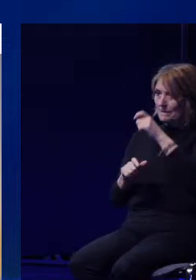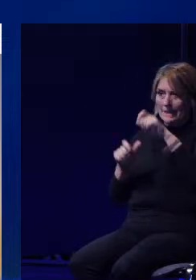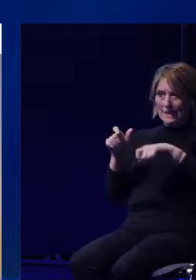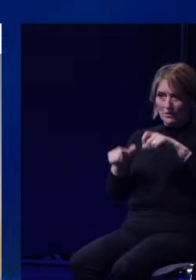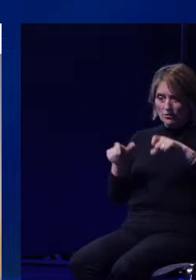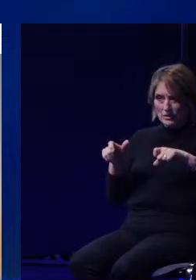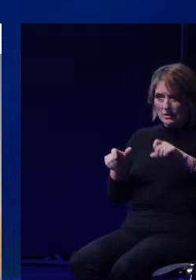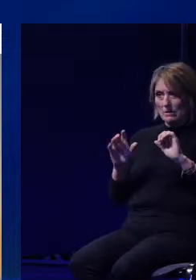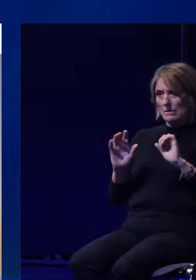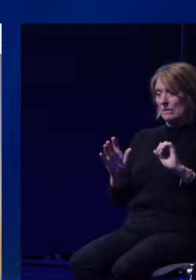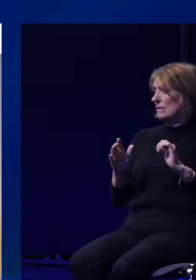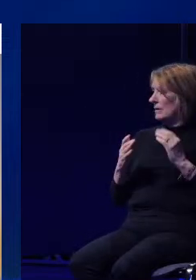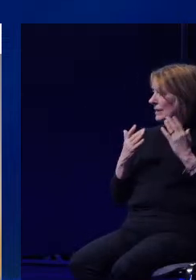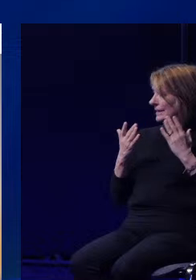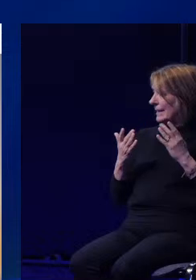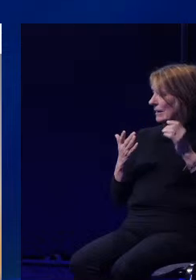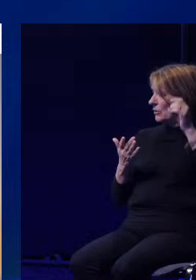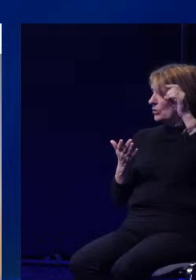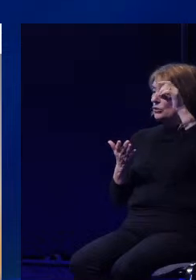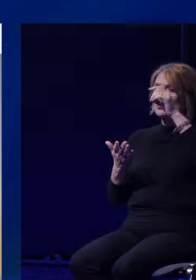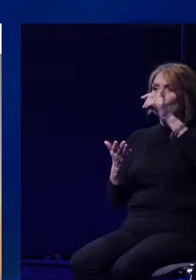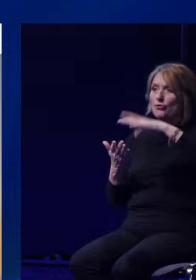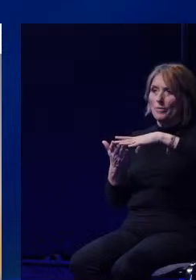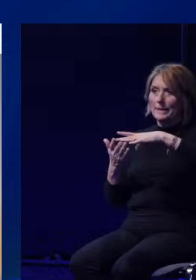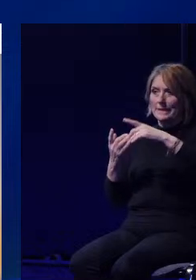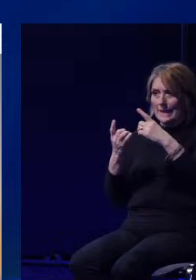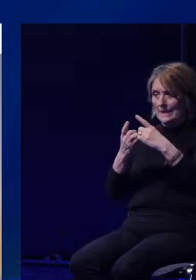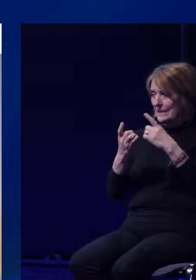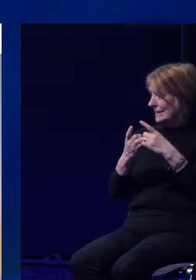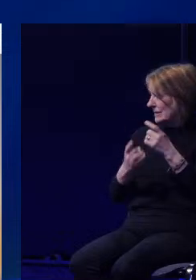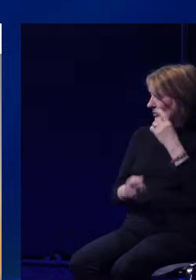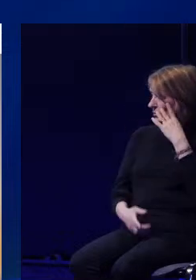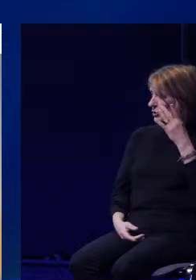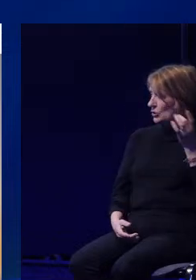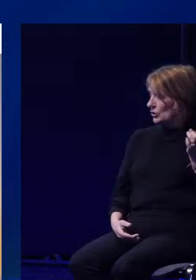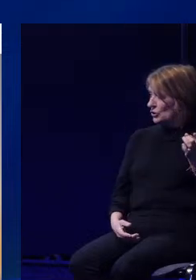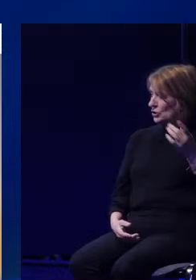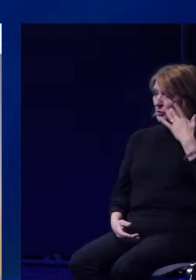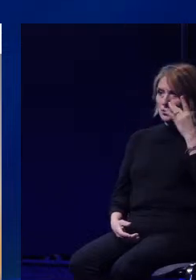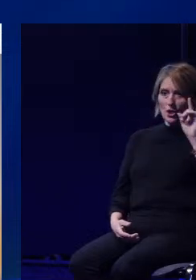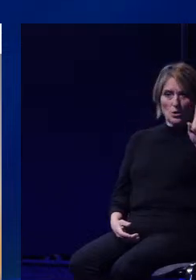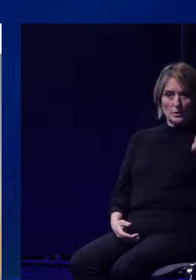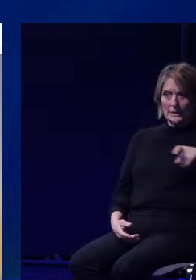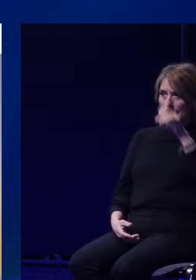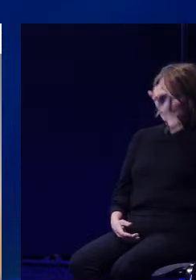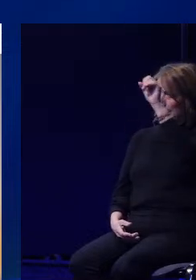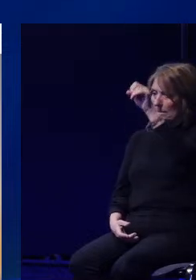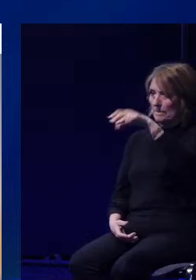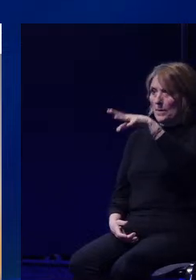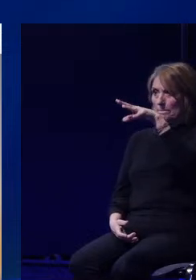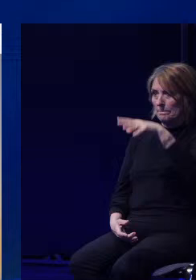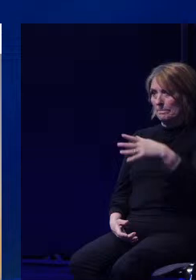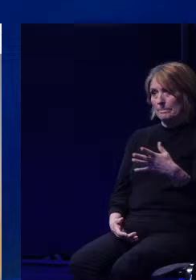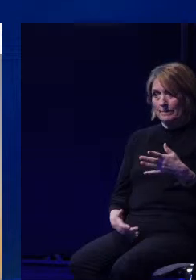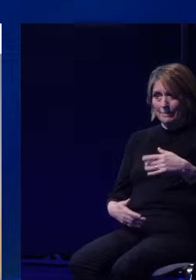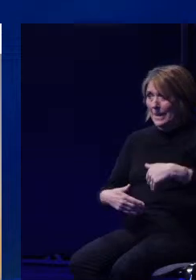there. I'm now going to drop in an asset just to show you that this is something anybody could do. For absolutely no